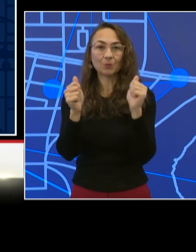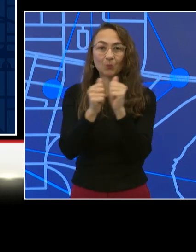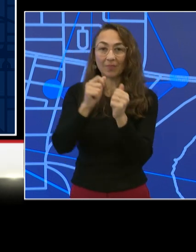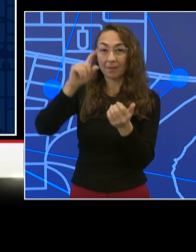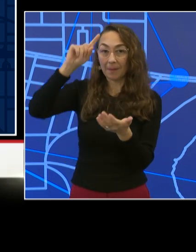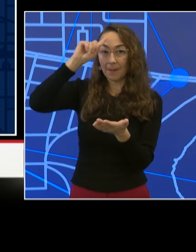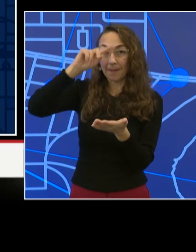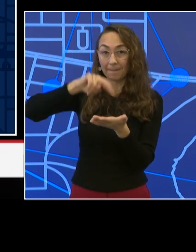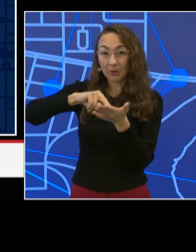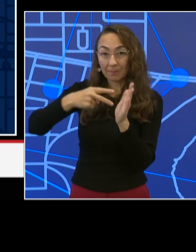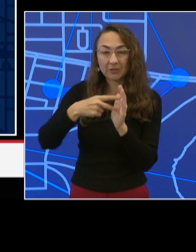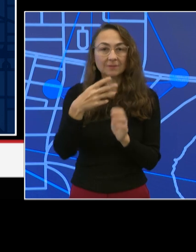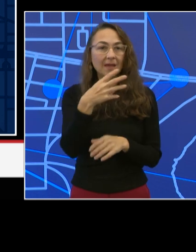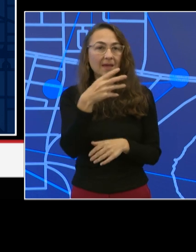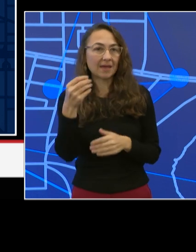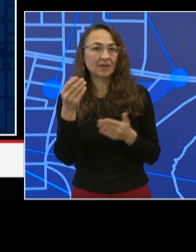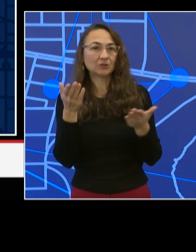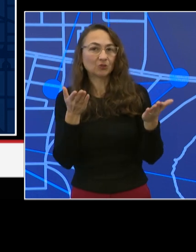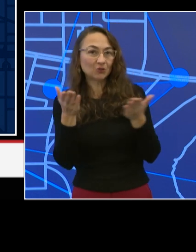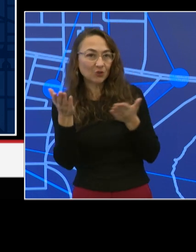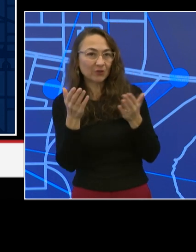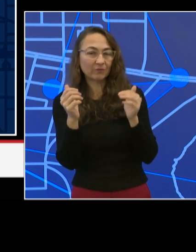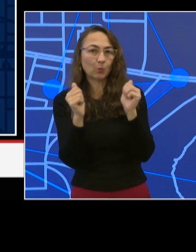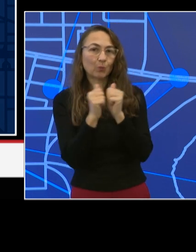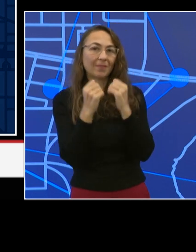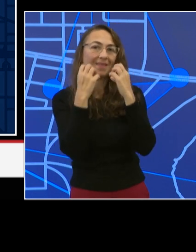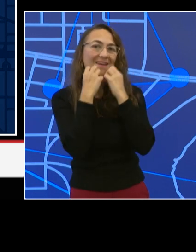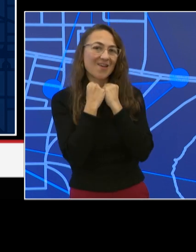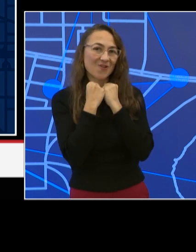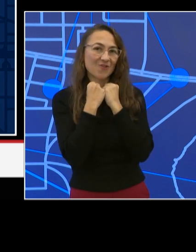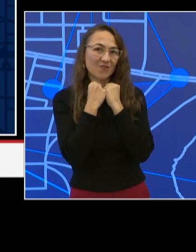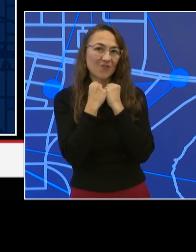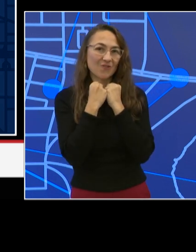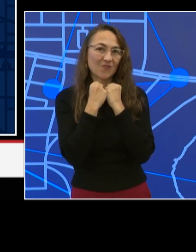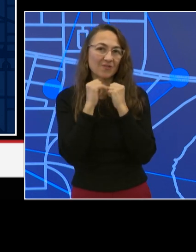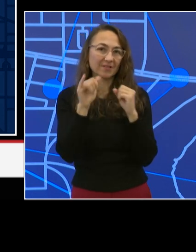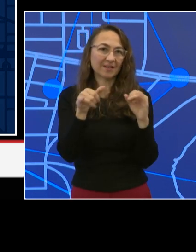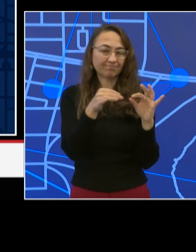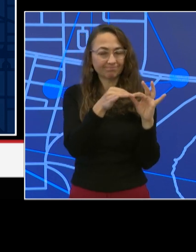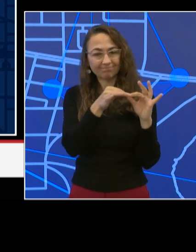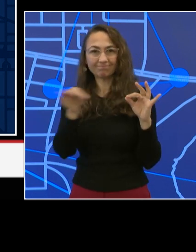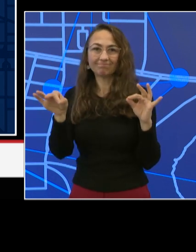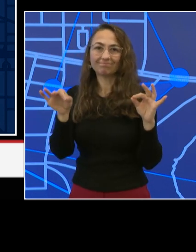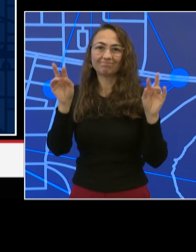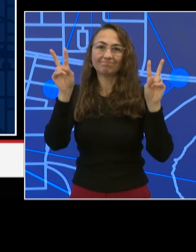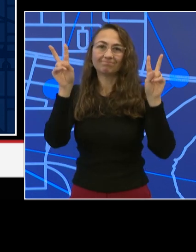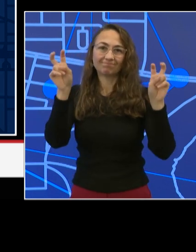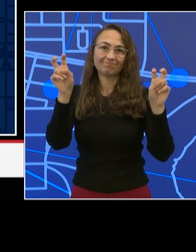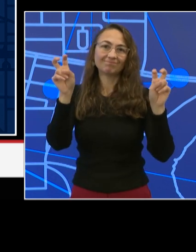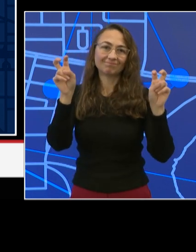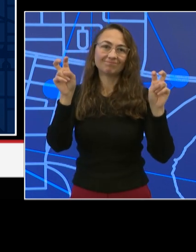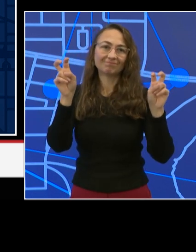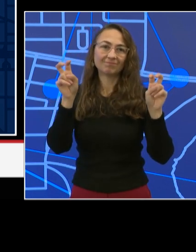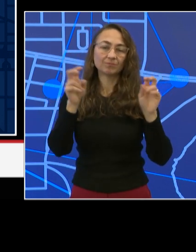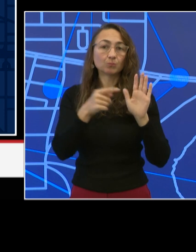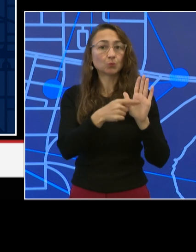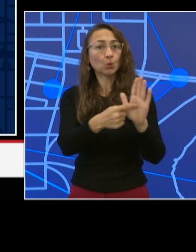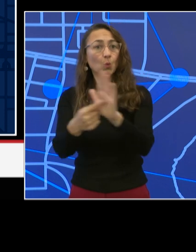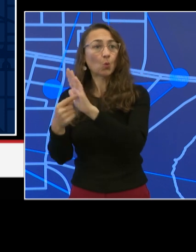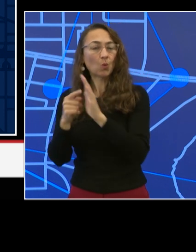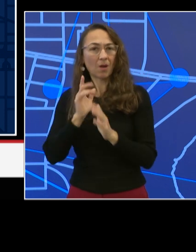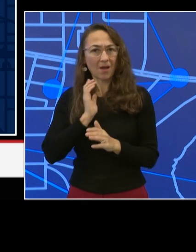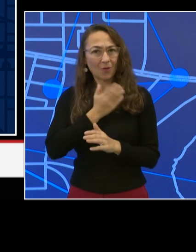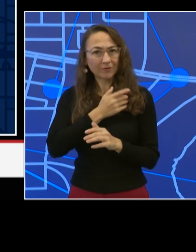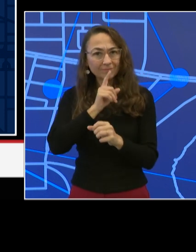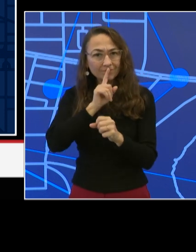of the agency is making a difference by doing all that it is asked of them and even more. Their dedication, relationship-based policing,